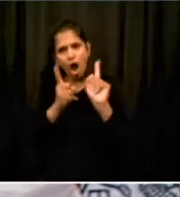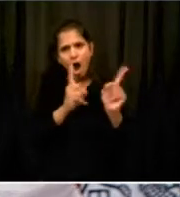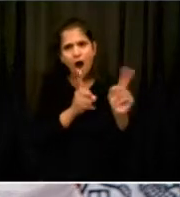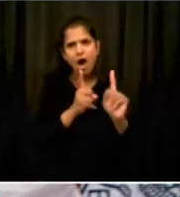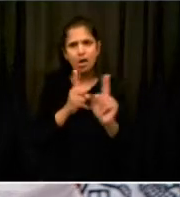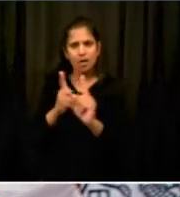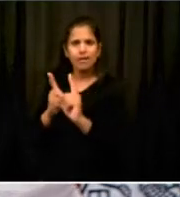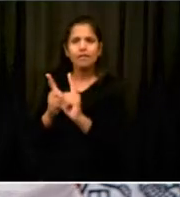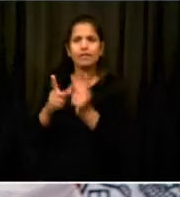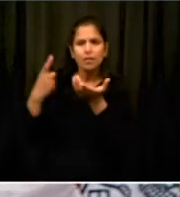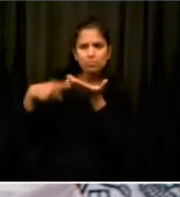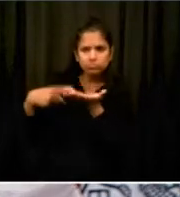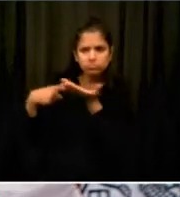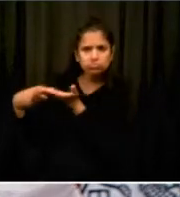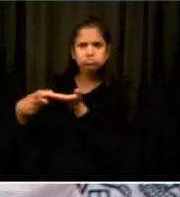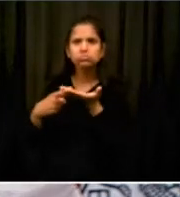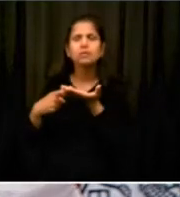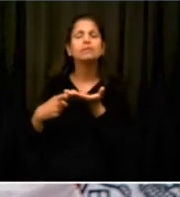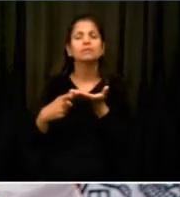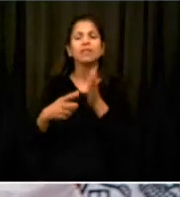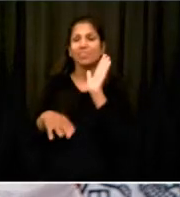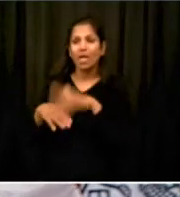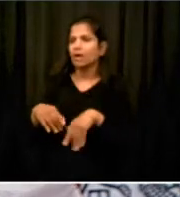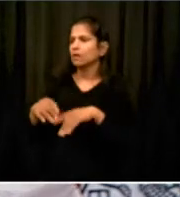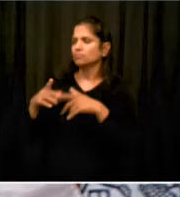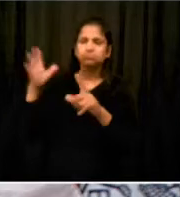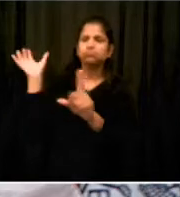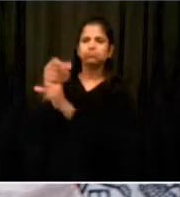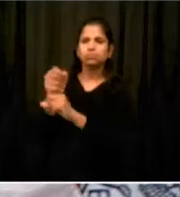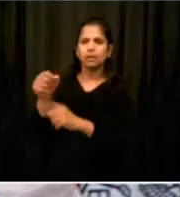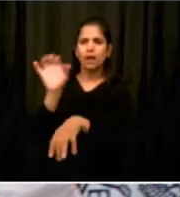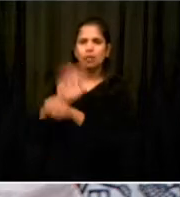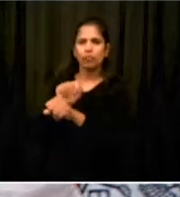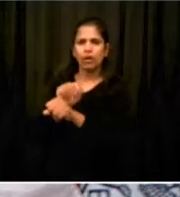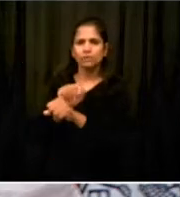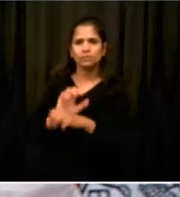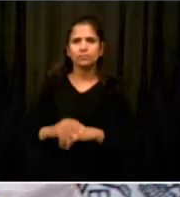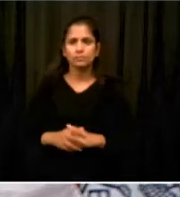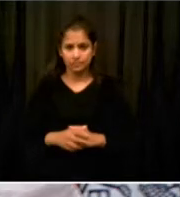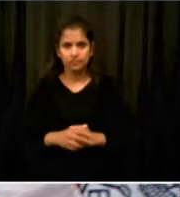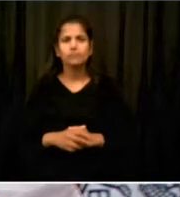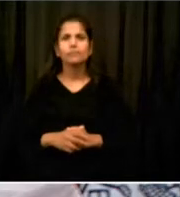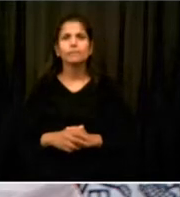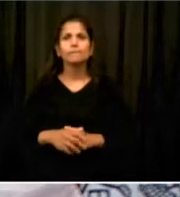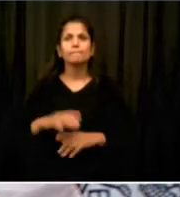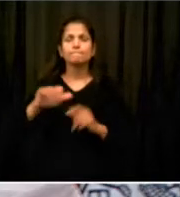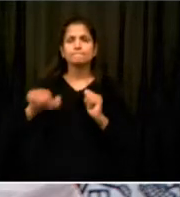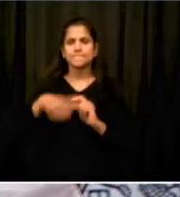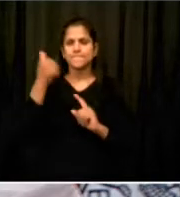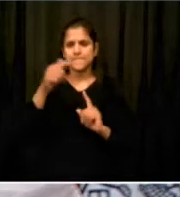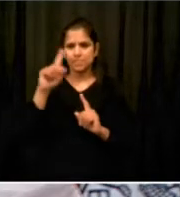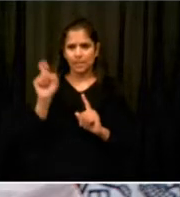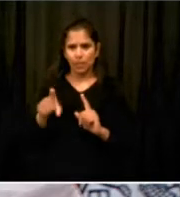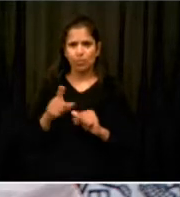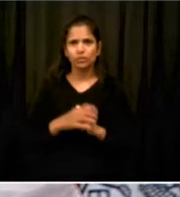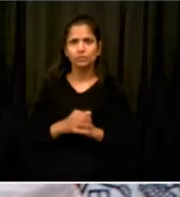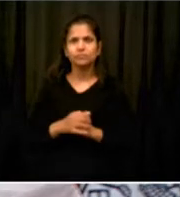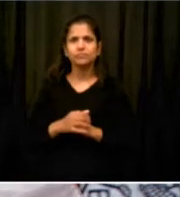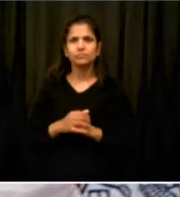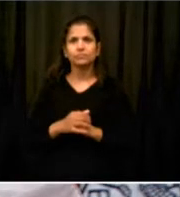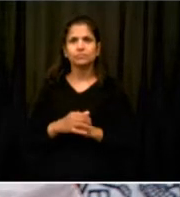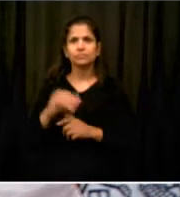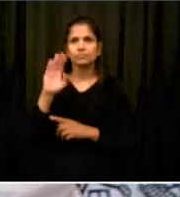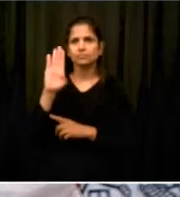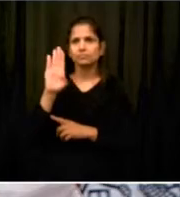Okay, I'd like to ask you also about the Senate bill on